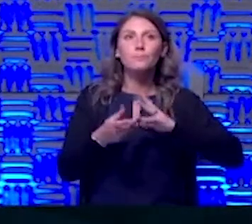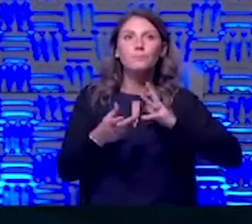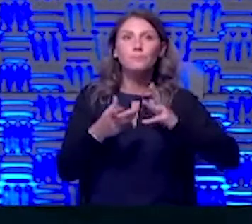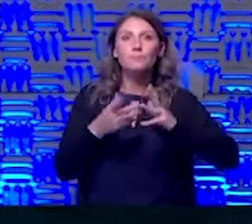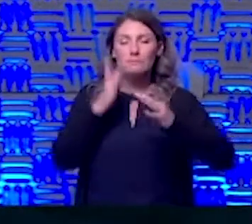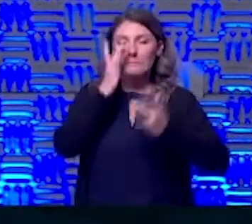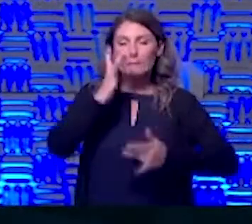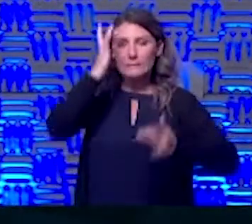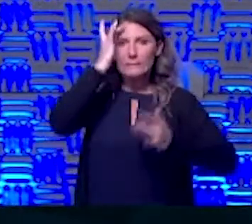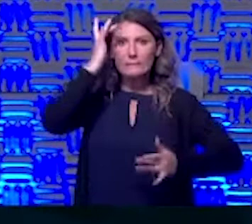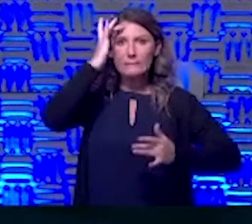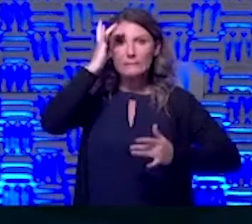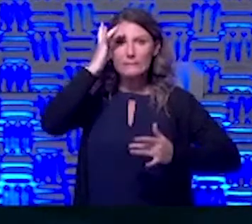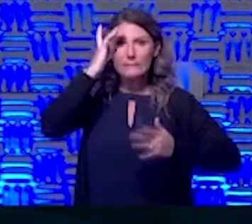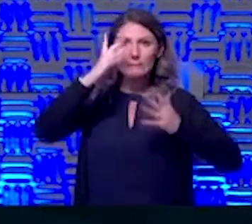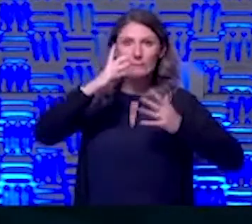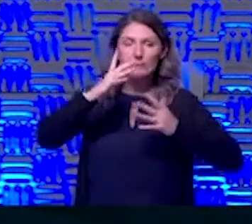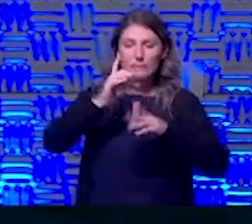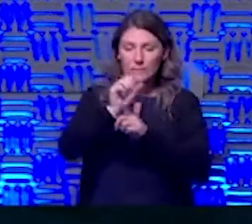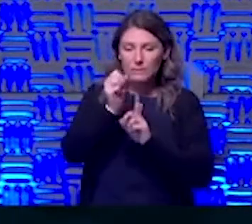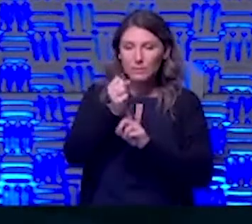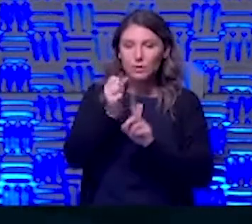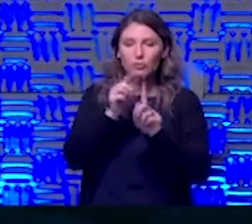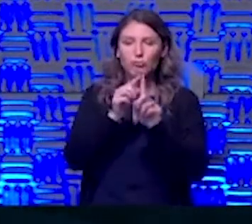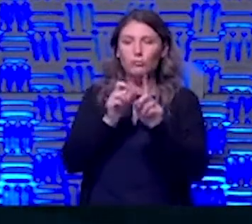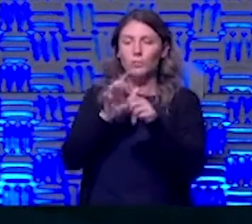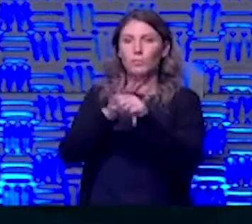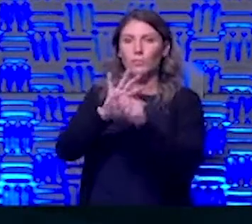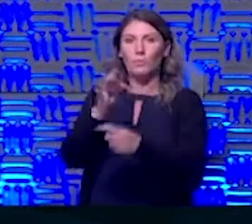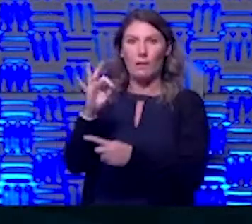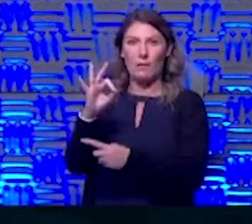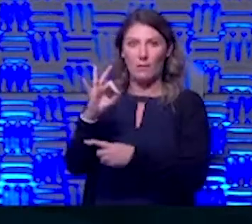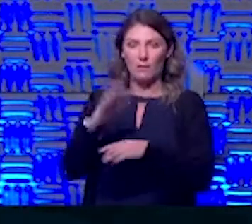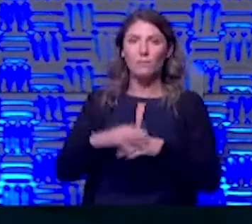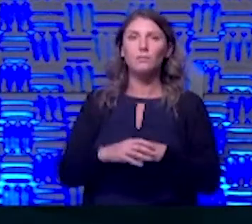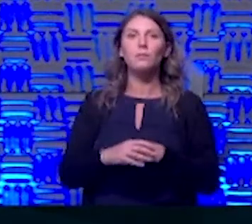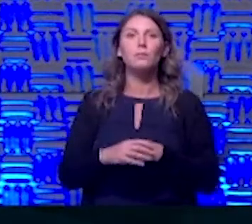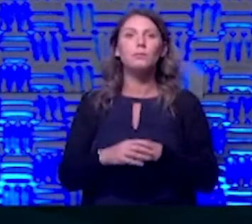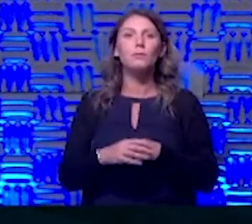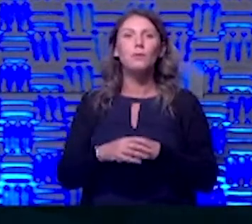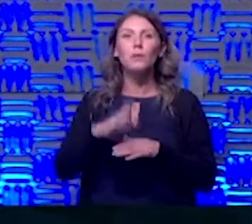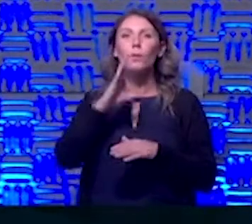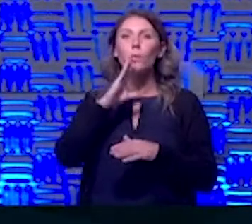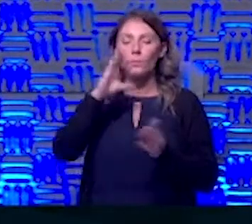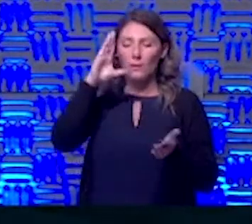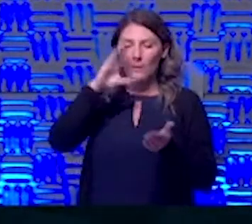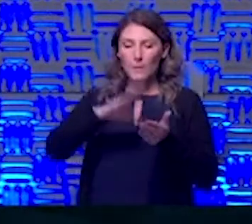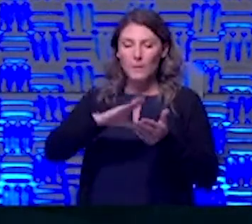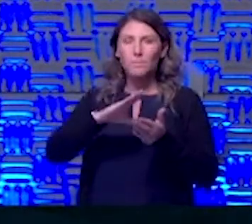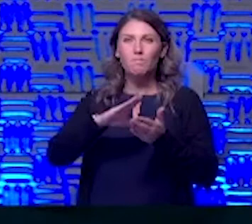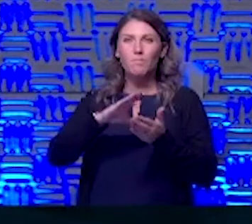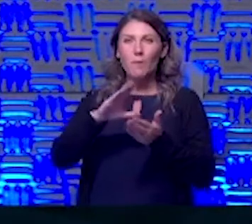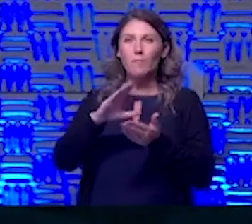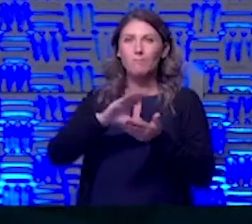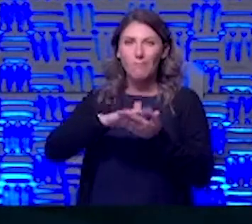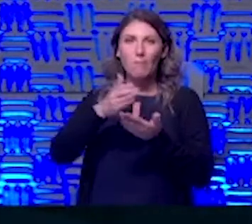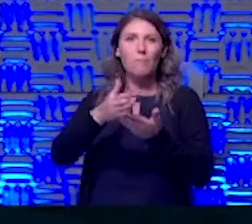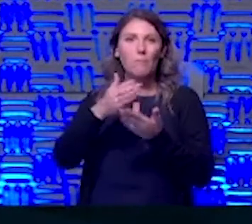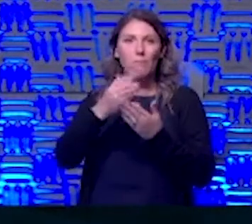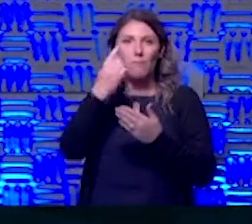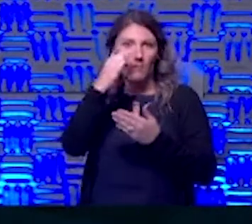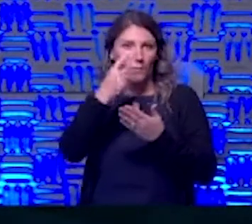disease course from COVID. It would be a much smaller dose than we usually use for